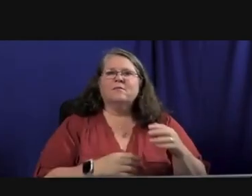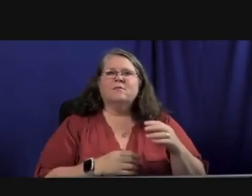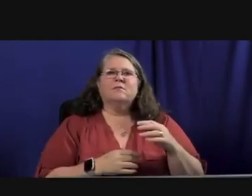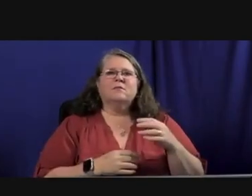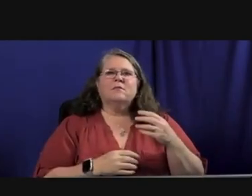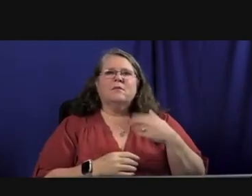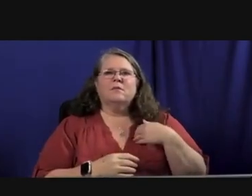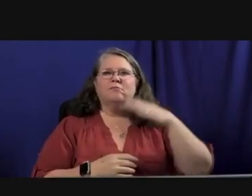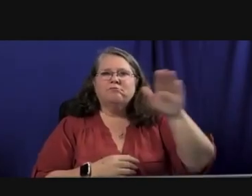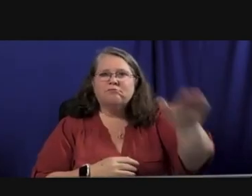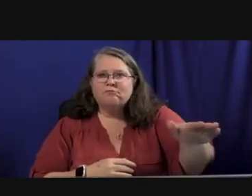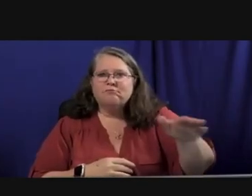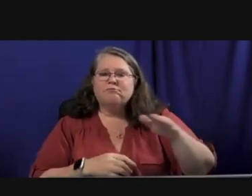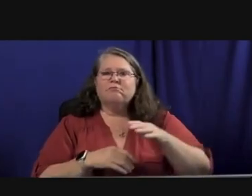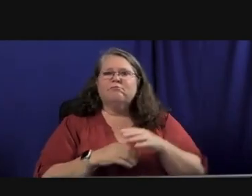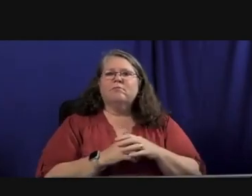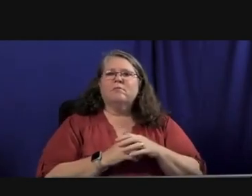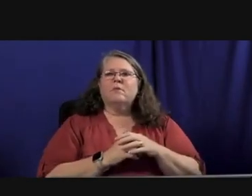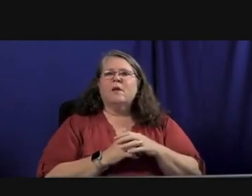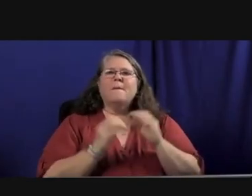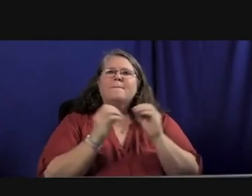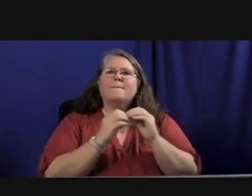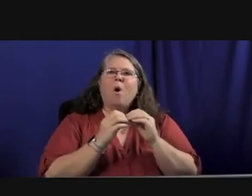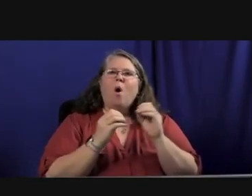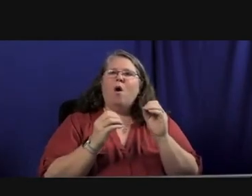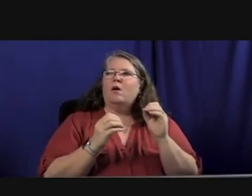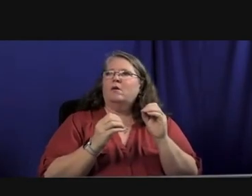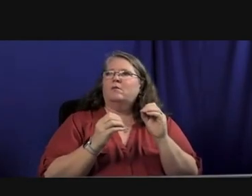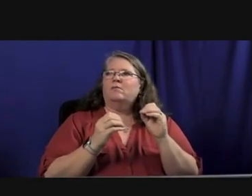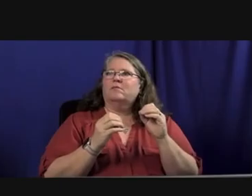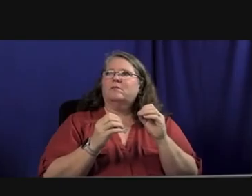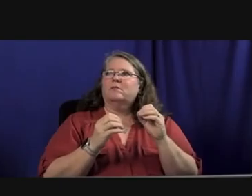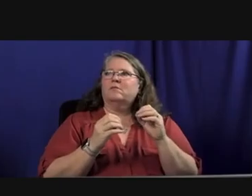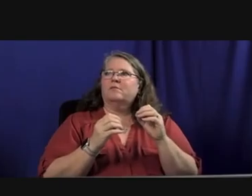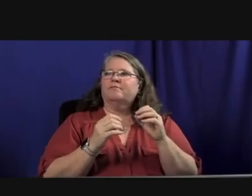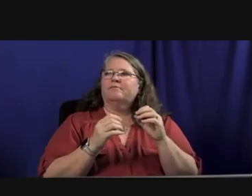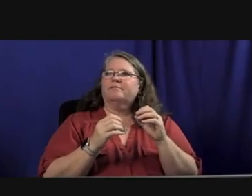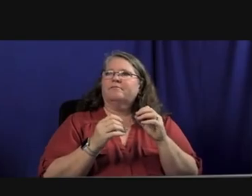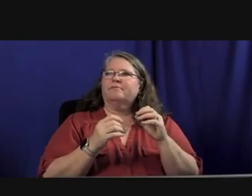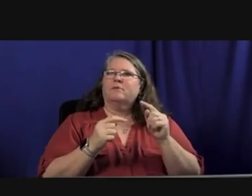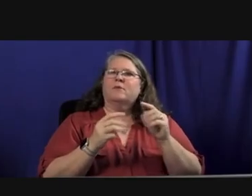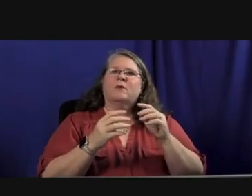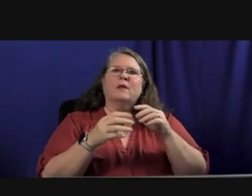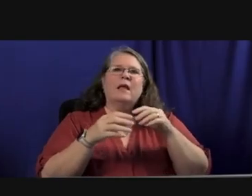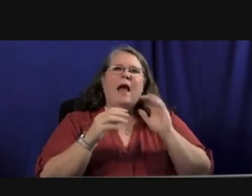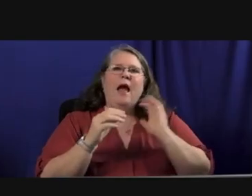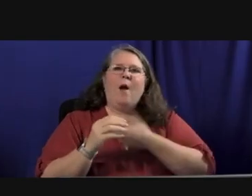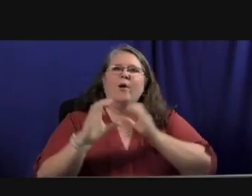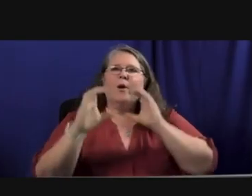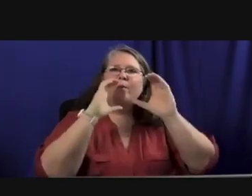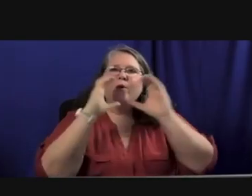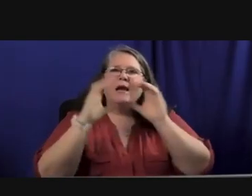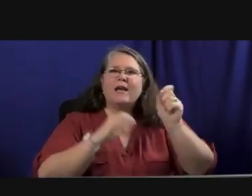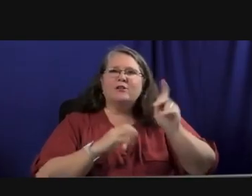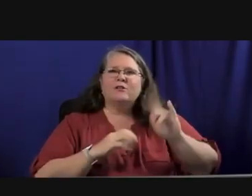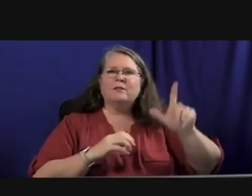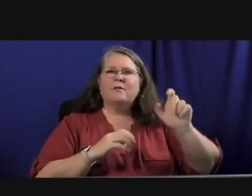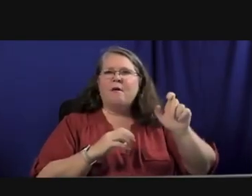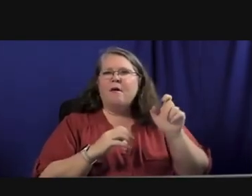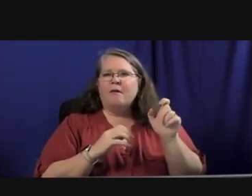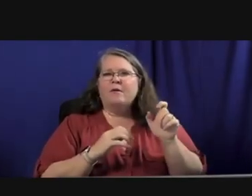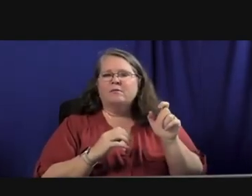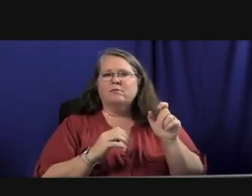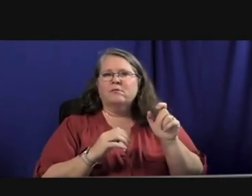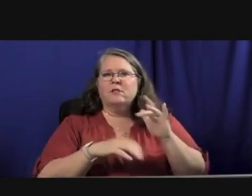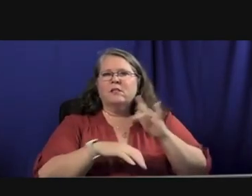arms, hugging, placing your hand on someone. And that's more of our